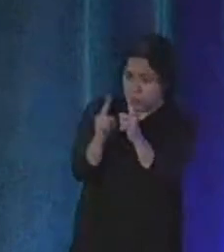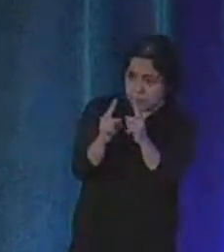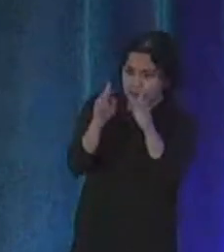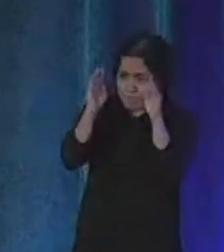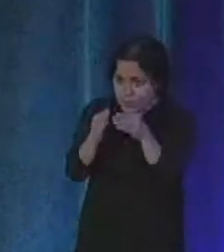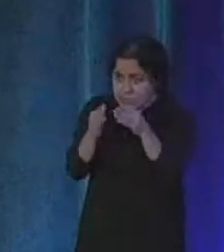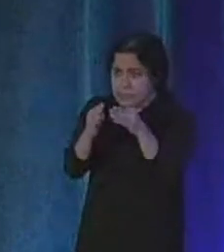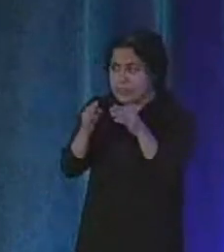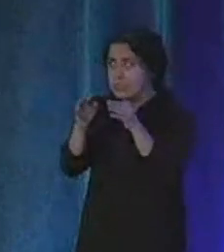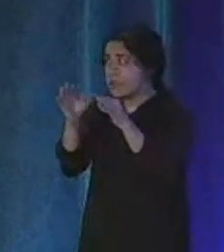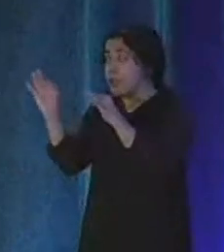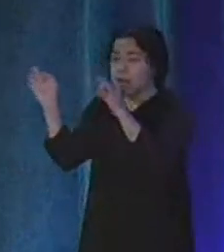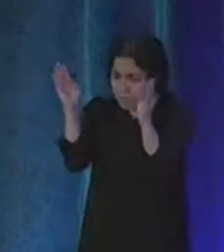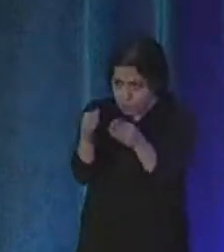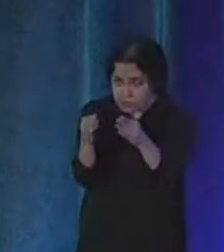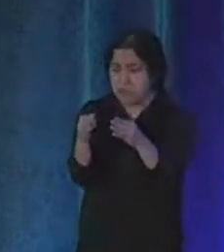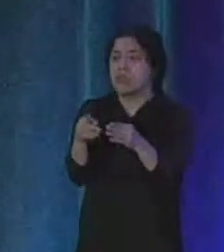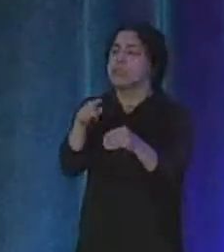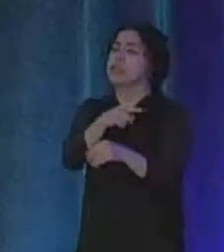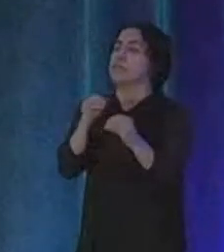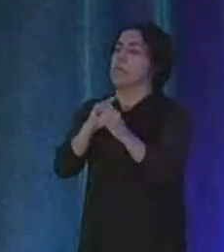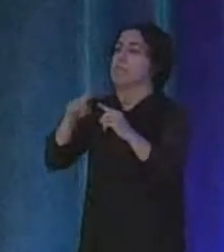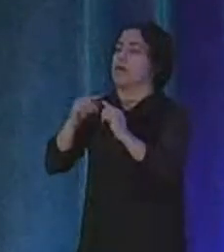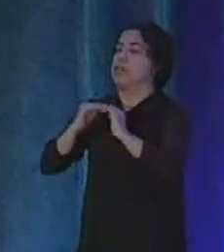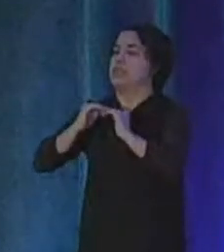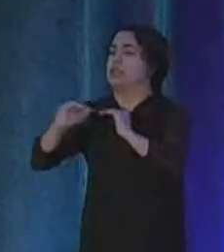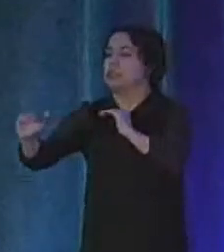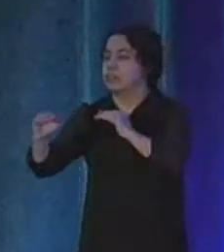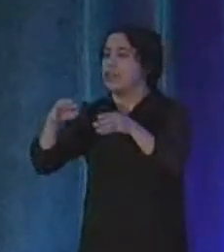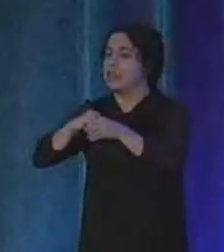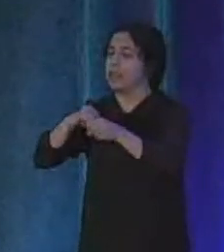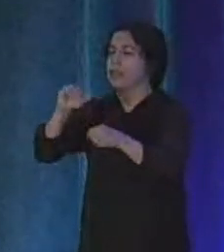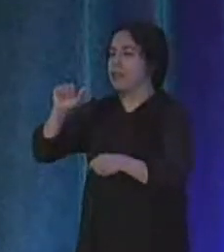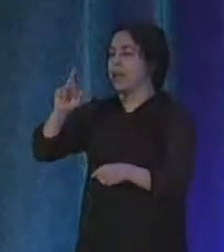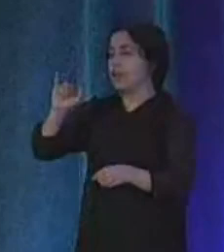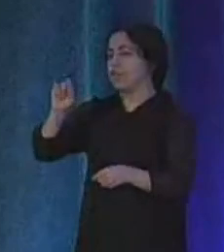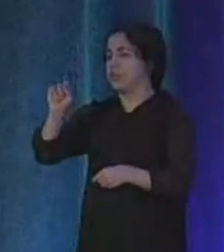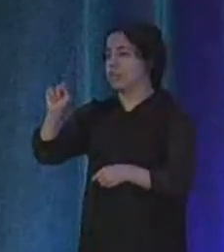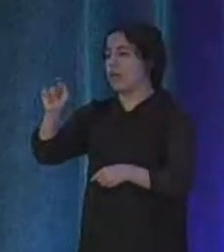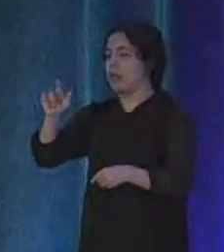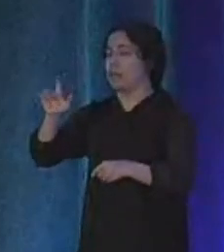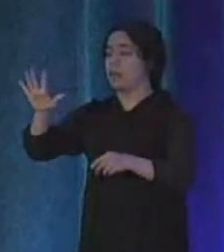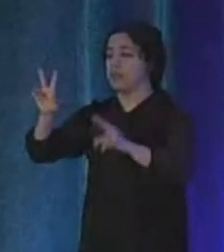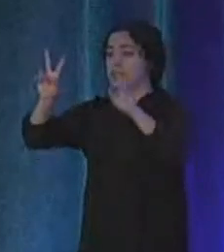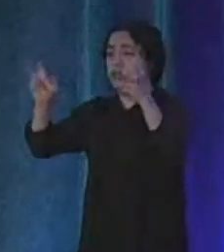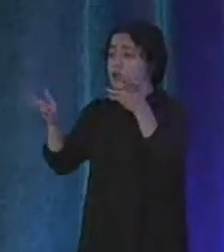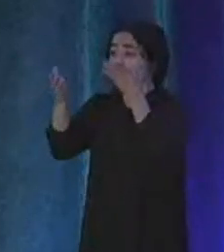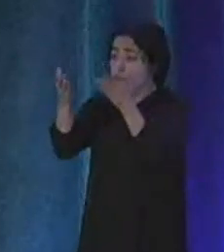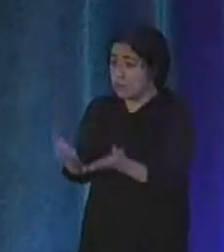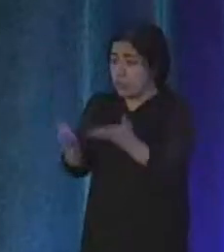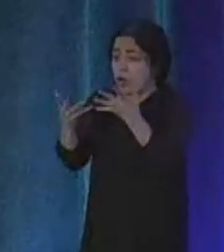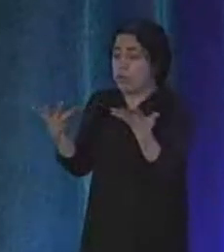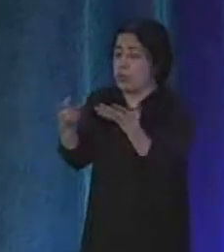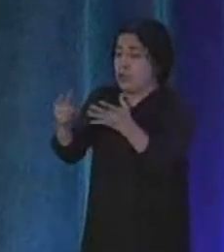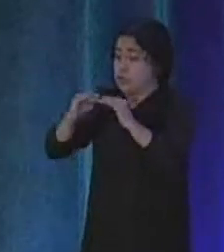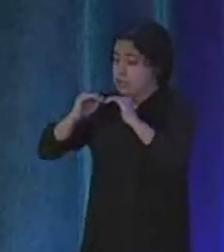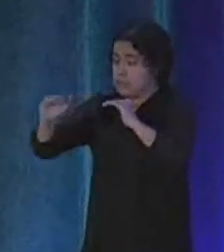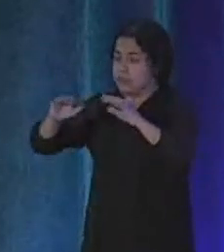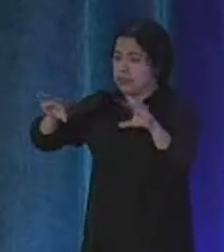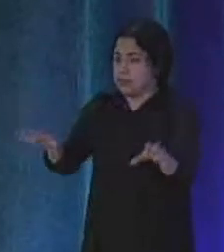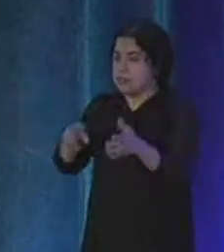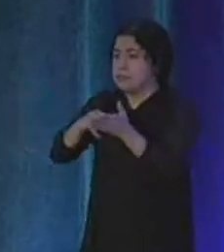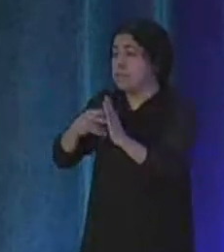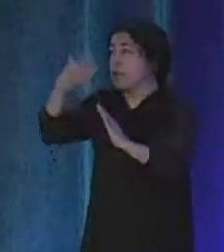being consistent. And in the wise words of Aristotle, you are what you consistently do. So this is just about maintaining consistency over